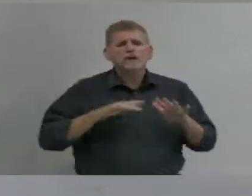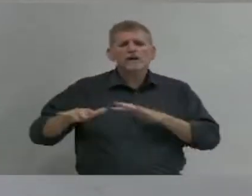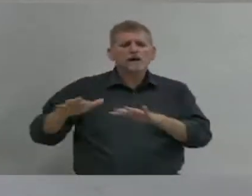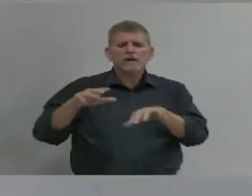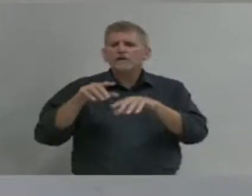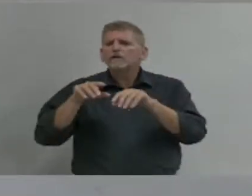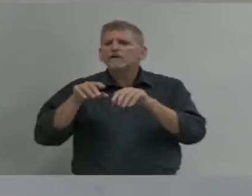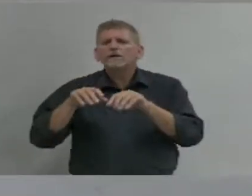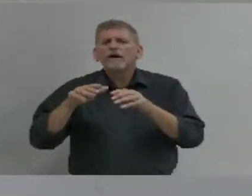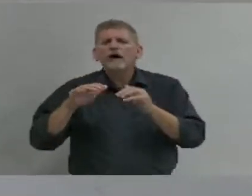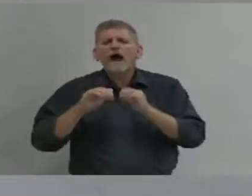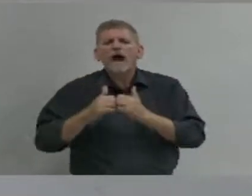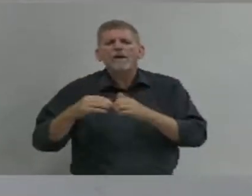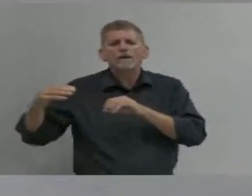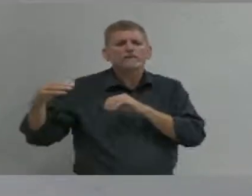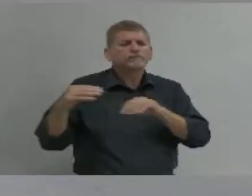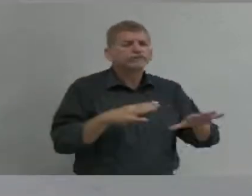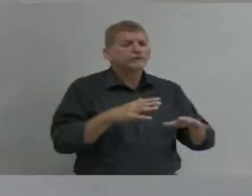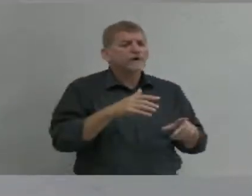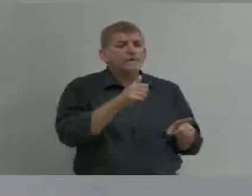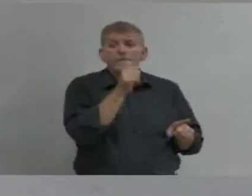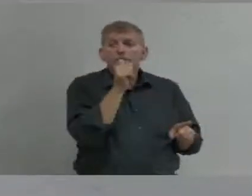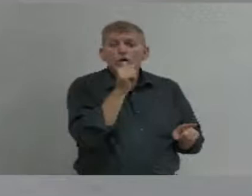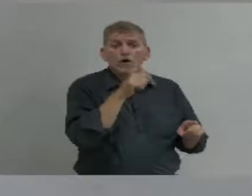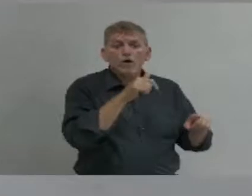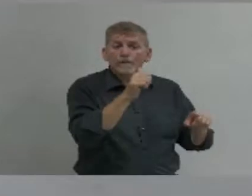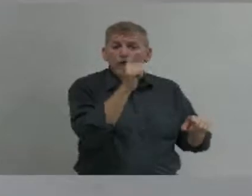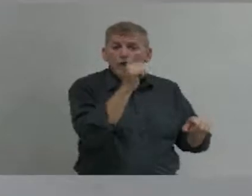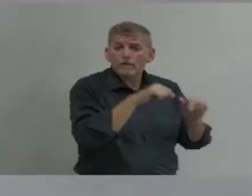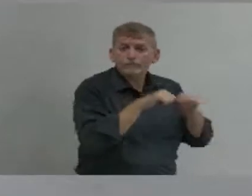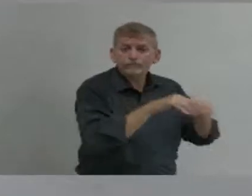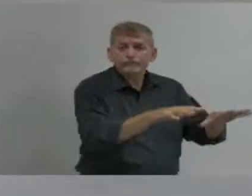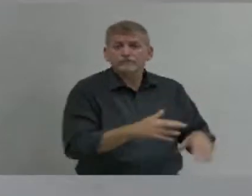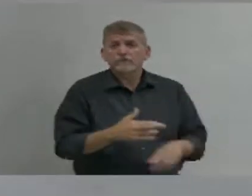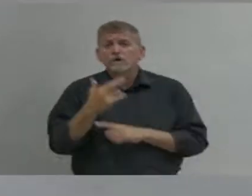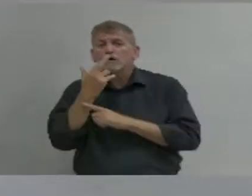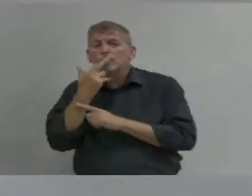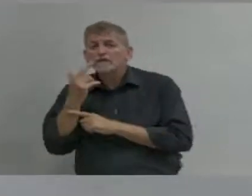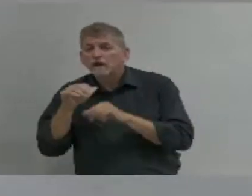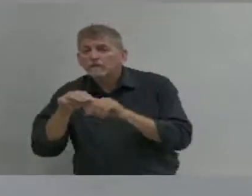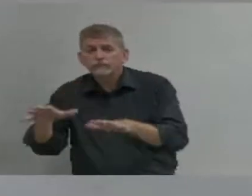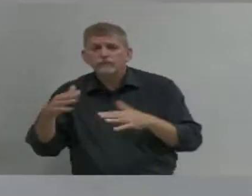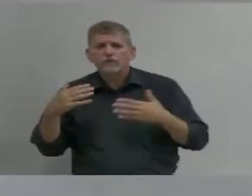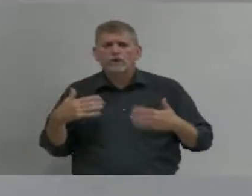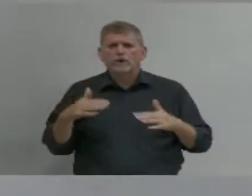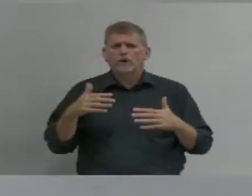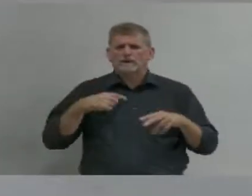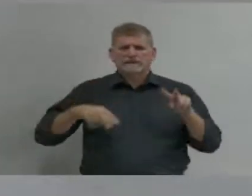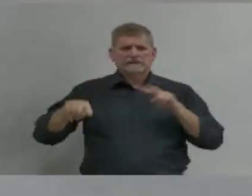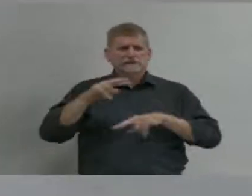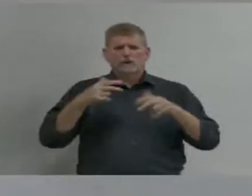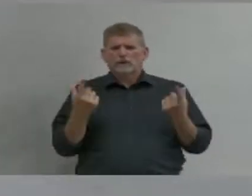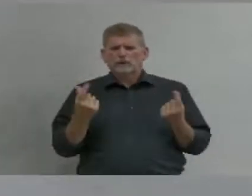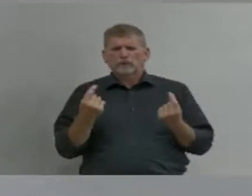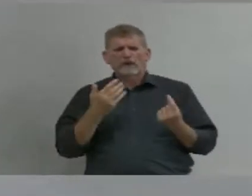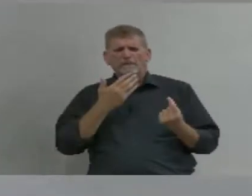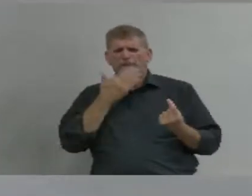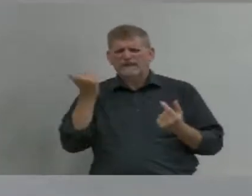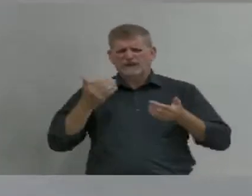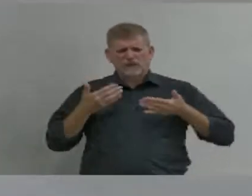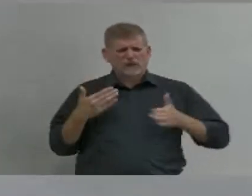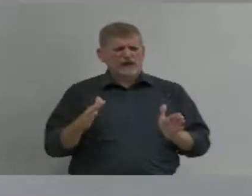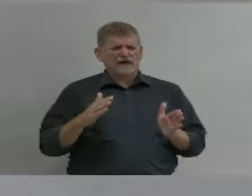bars. We're simply trying to stay one step ahead of that. And, you know, we certainly want to see our percent